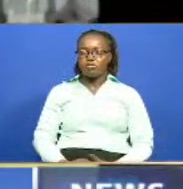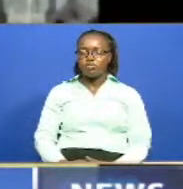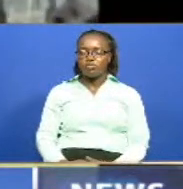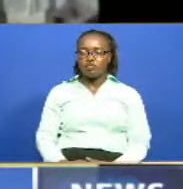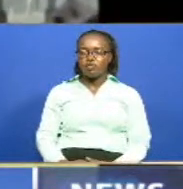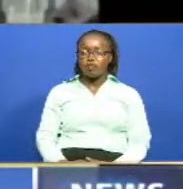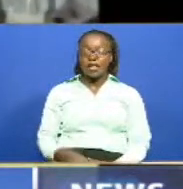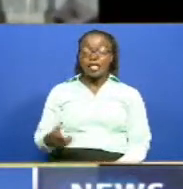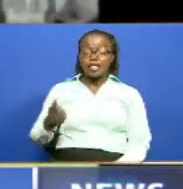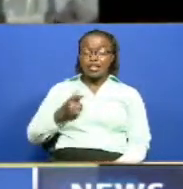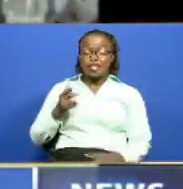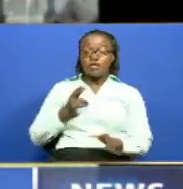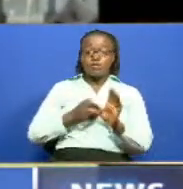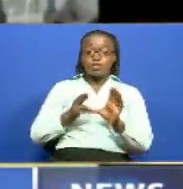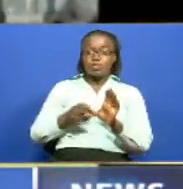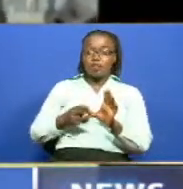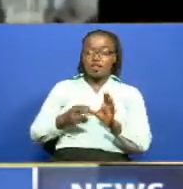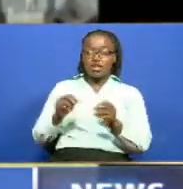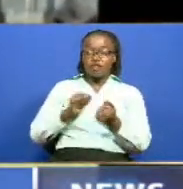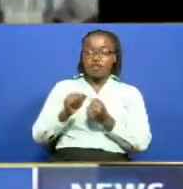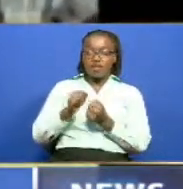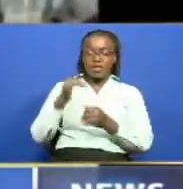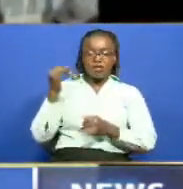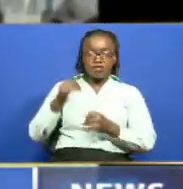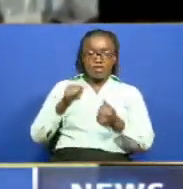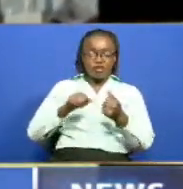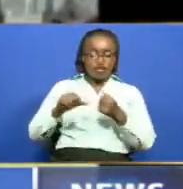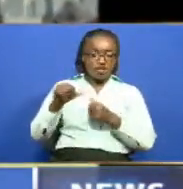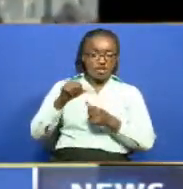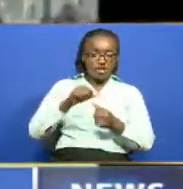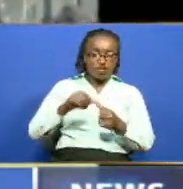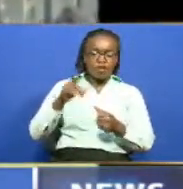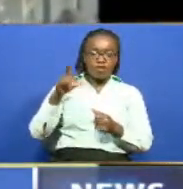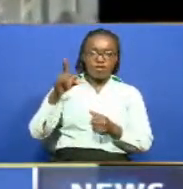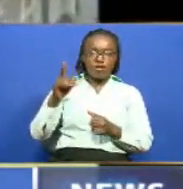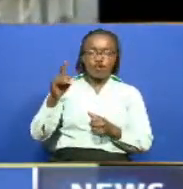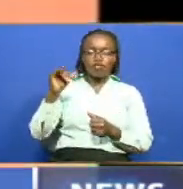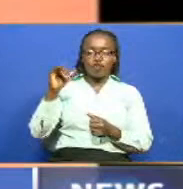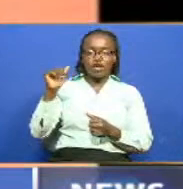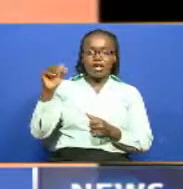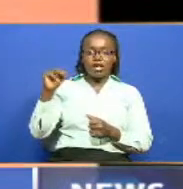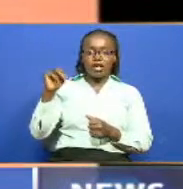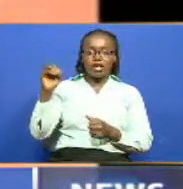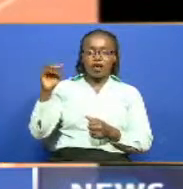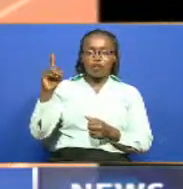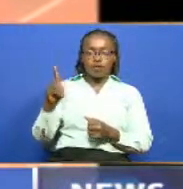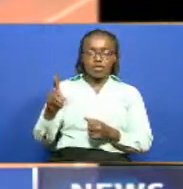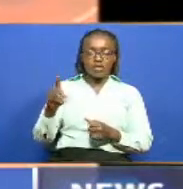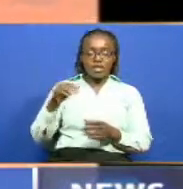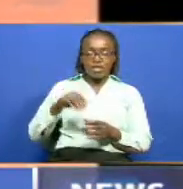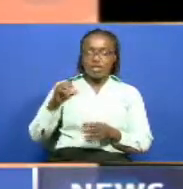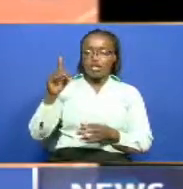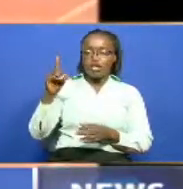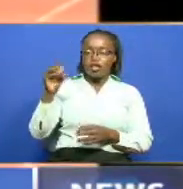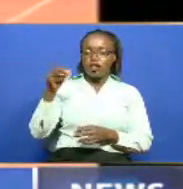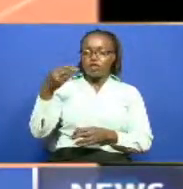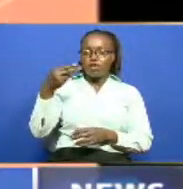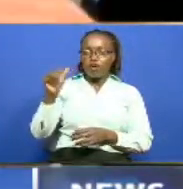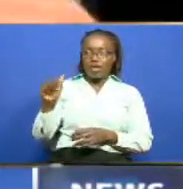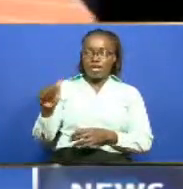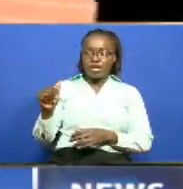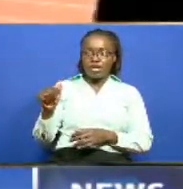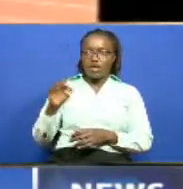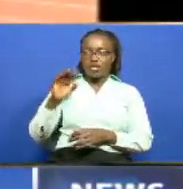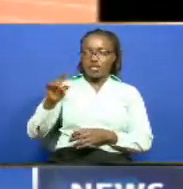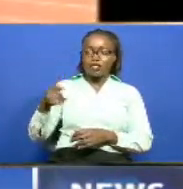Chebet will participate in this Friday's final round of the rescheduled Diamond League circuit in Doha as a pacemaker in the 3,000 meters race.